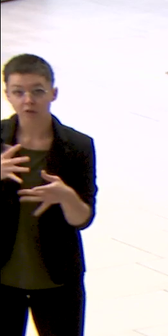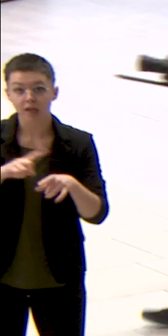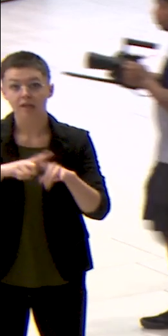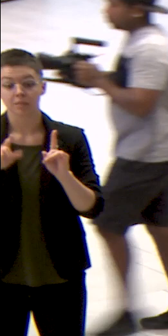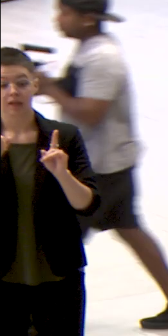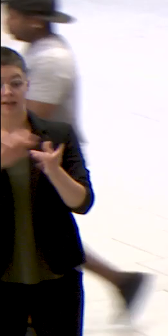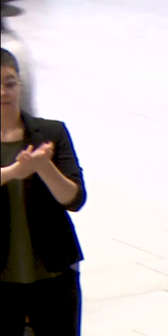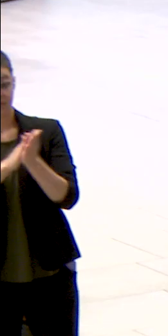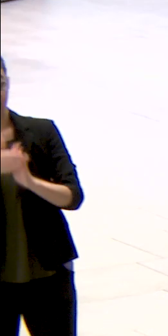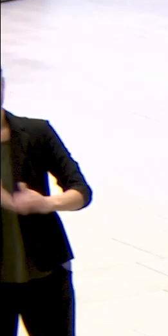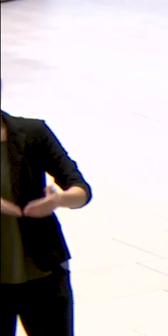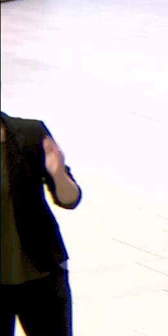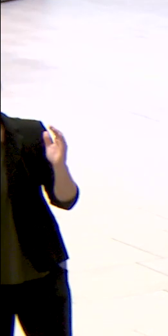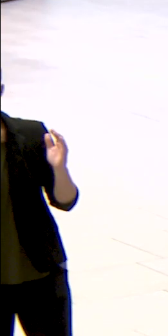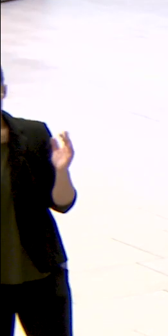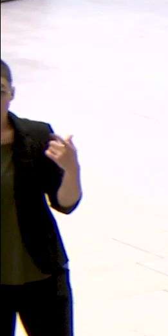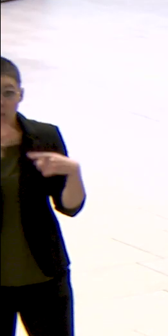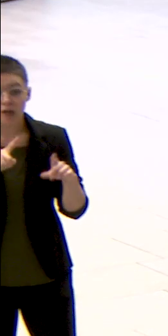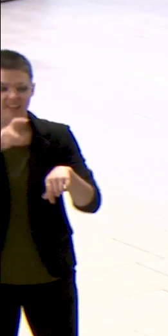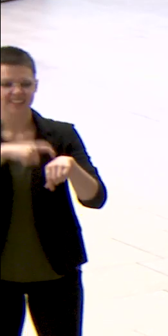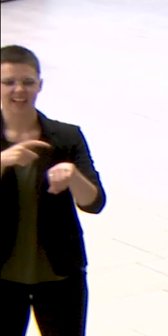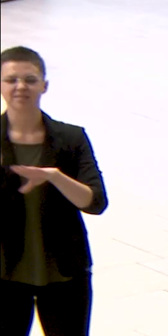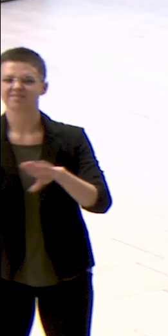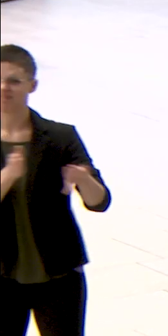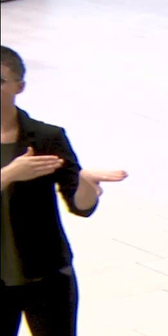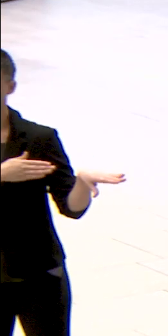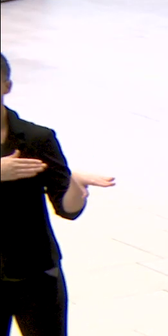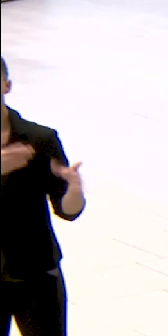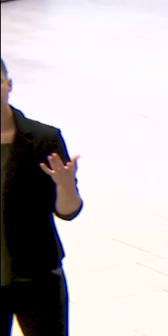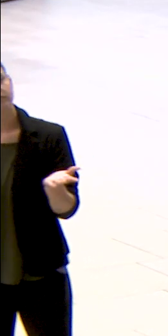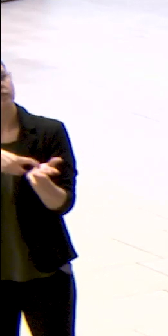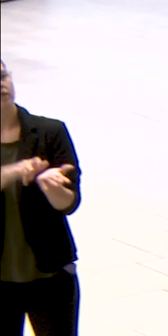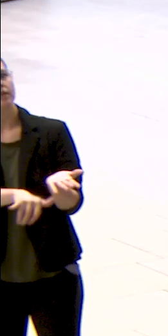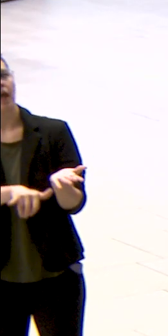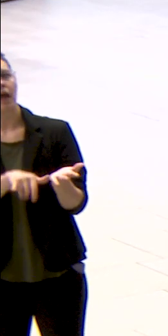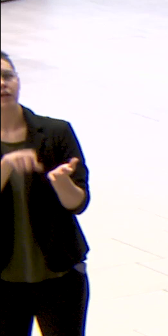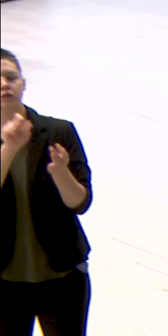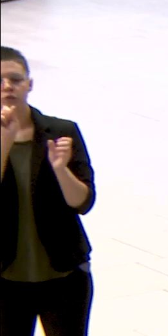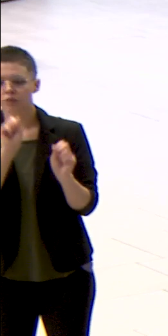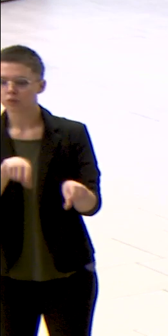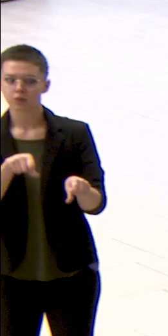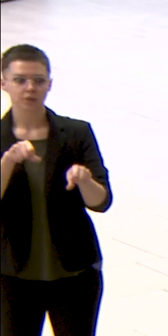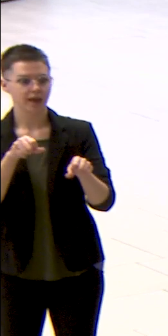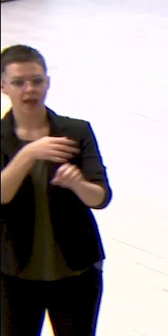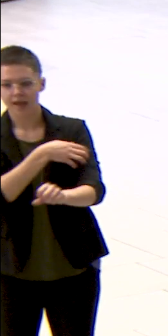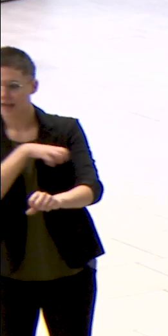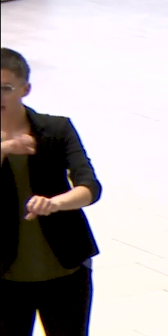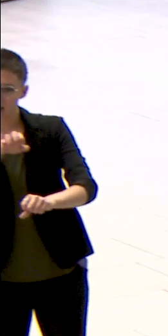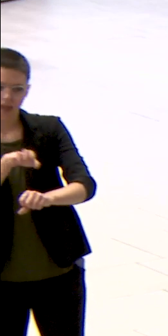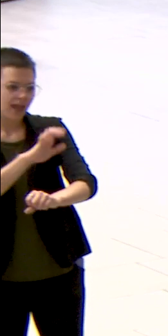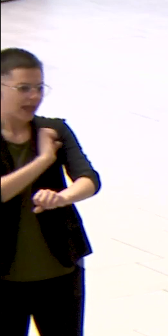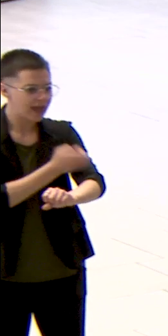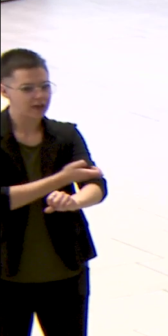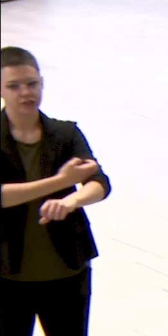recognize when it's also not working and when it's time to move on, because you can funnel just endless energy and resources